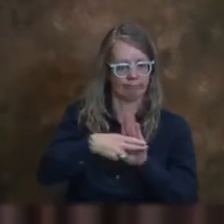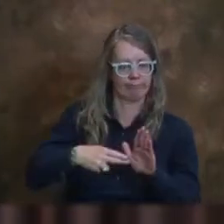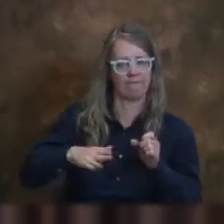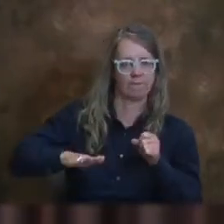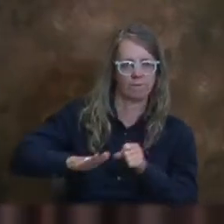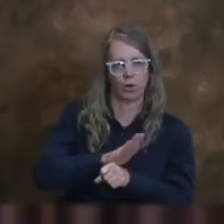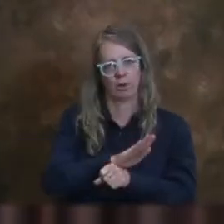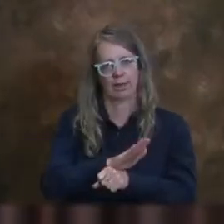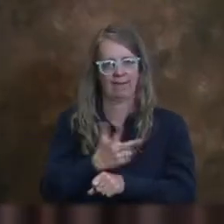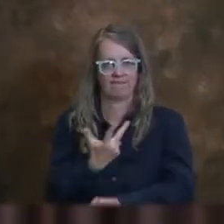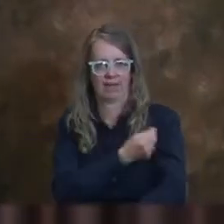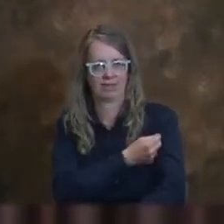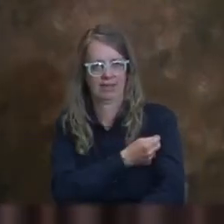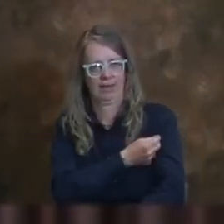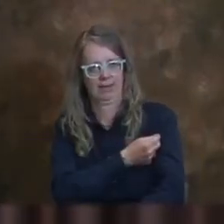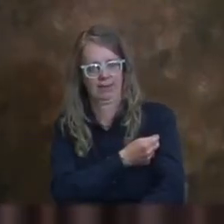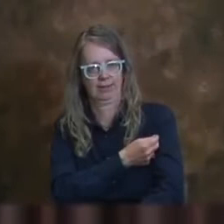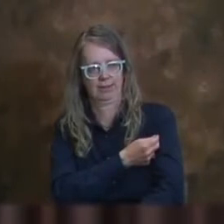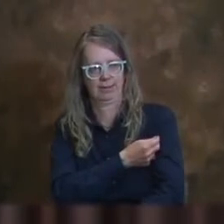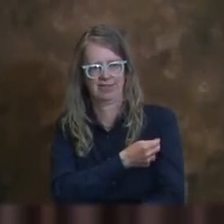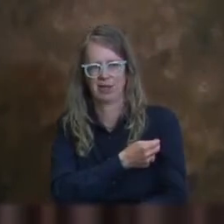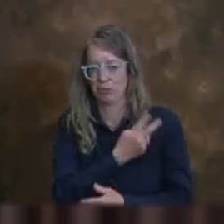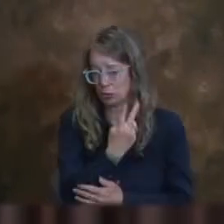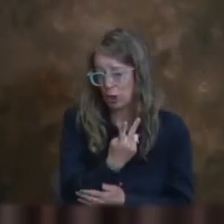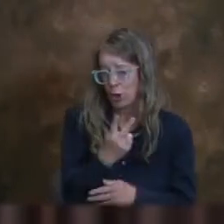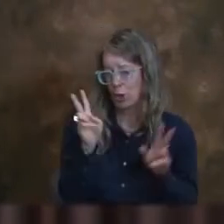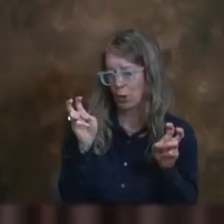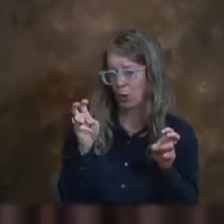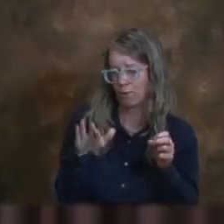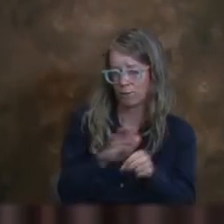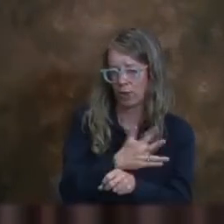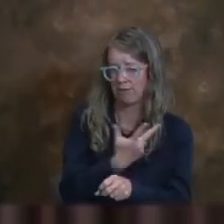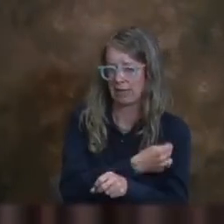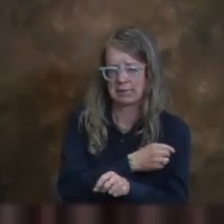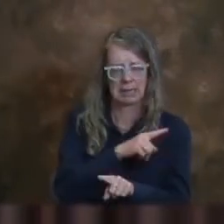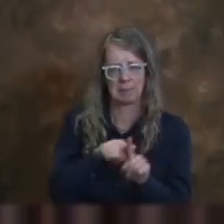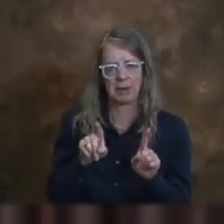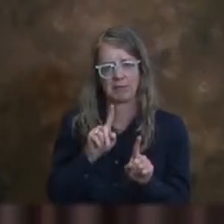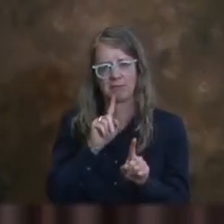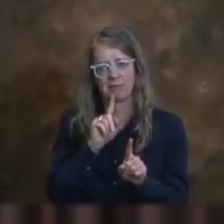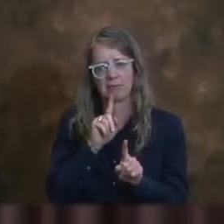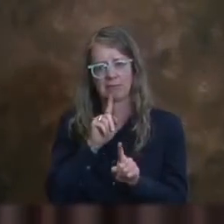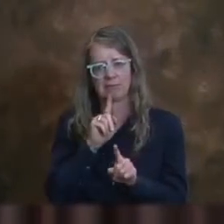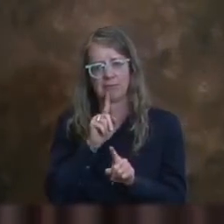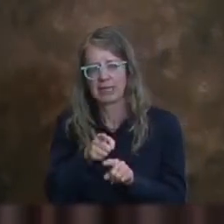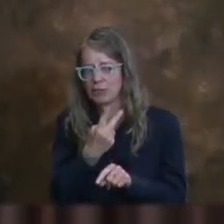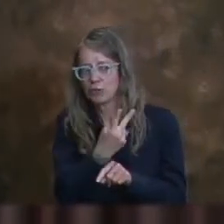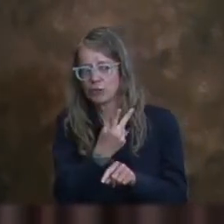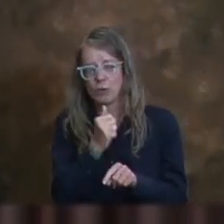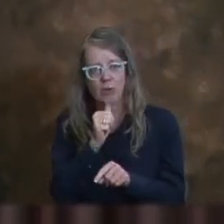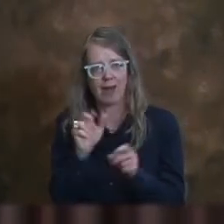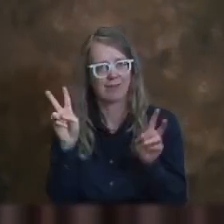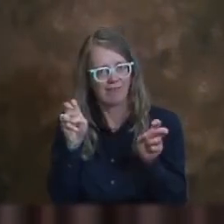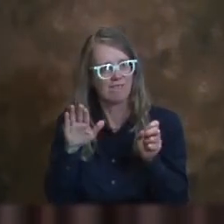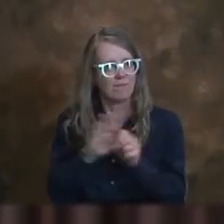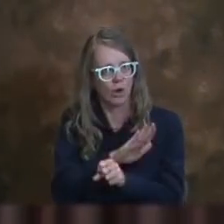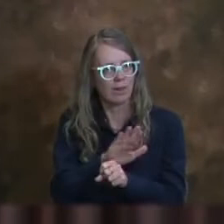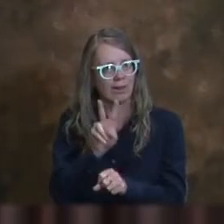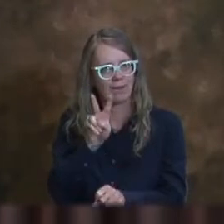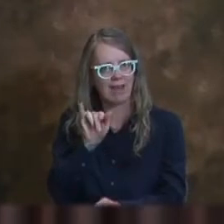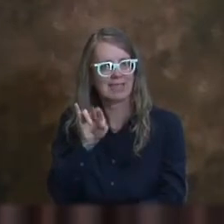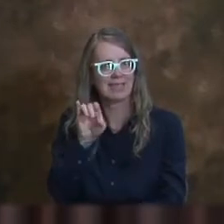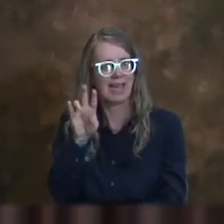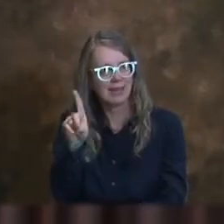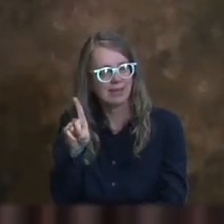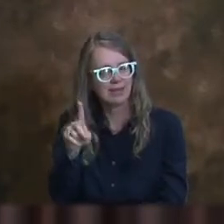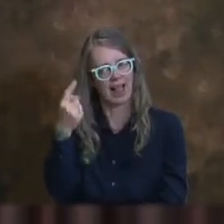but in the reality is that, at this point in the development of the medical treatments, they're really not fully vaccinated. In that, I think there's this perception among